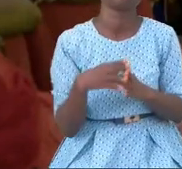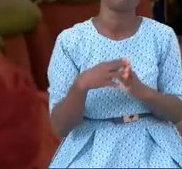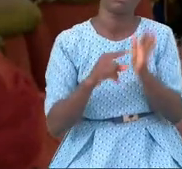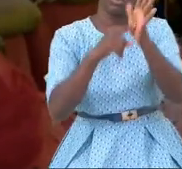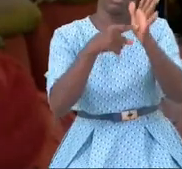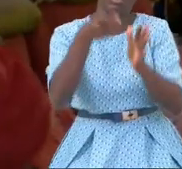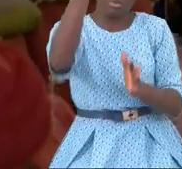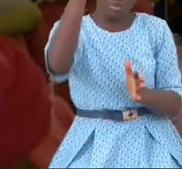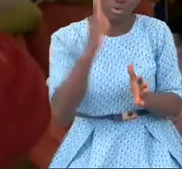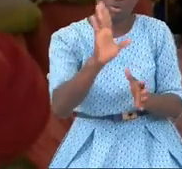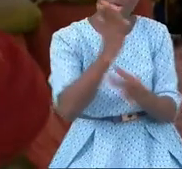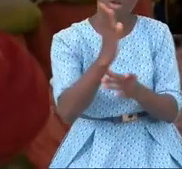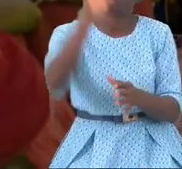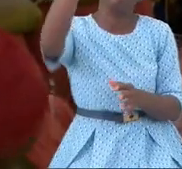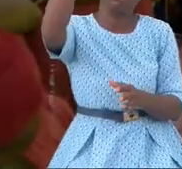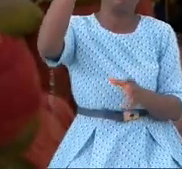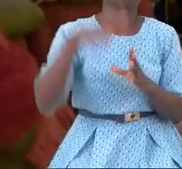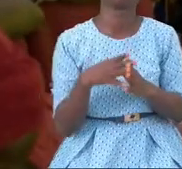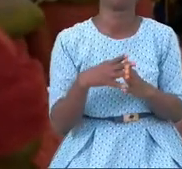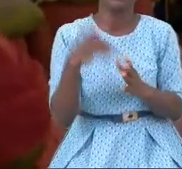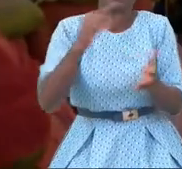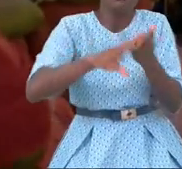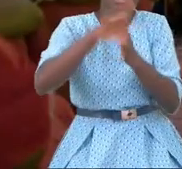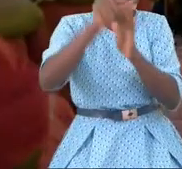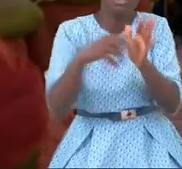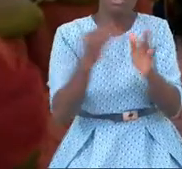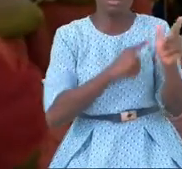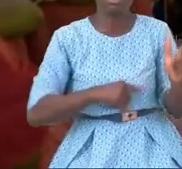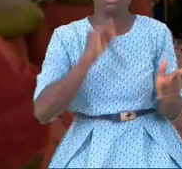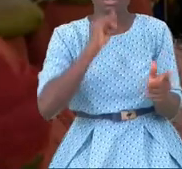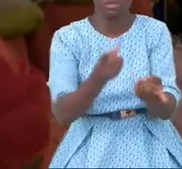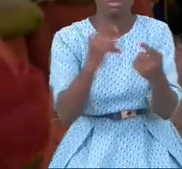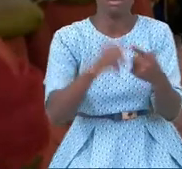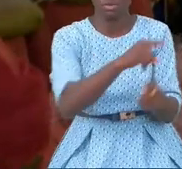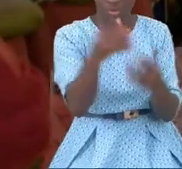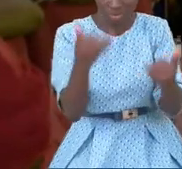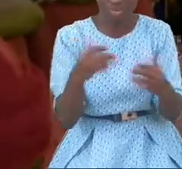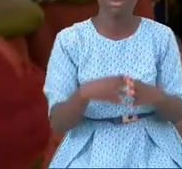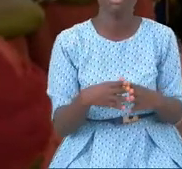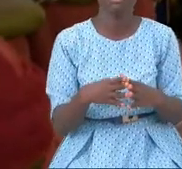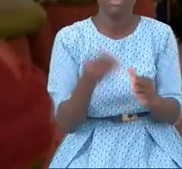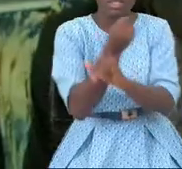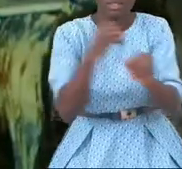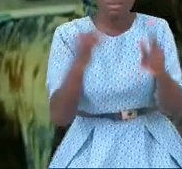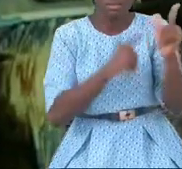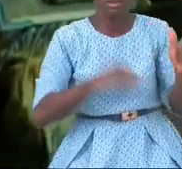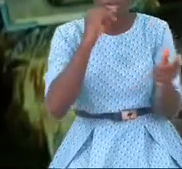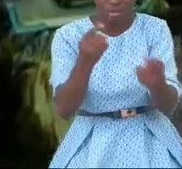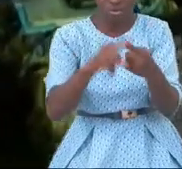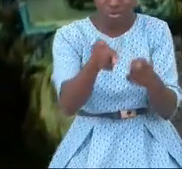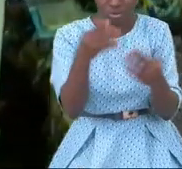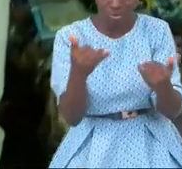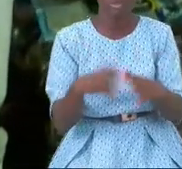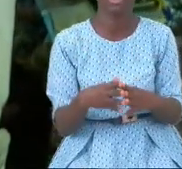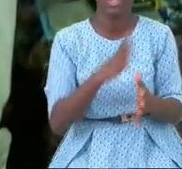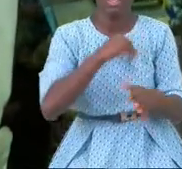coming now. And all the things, all the good things in that salvation, the forgiveness and the freedom and the